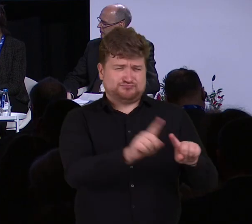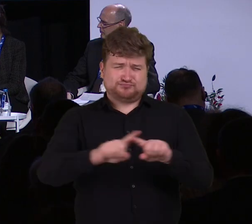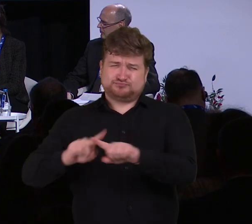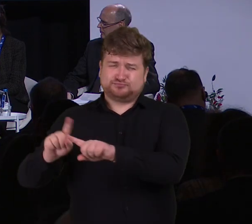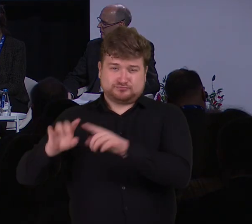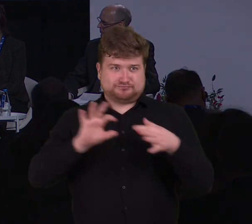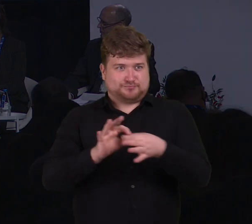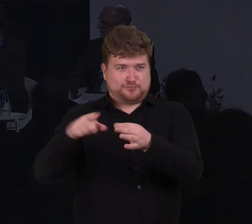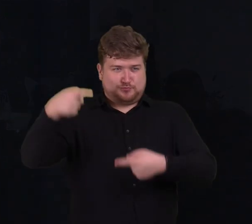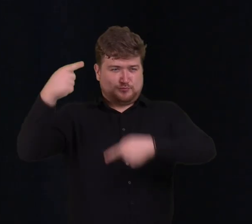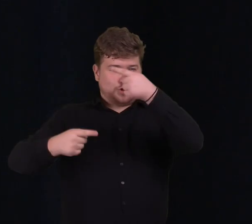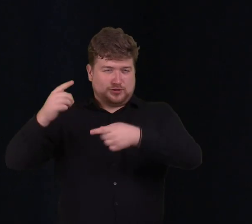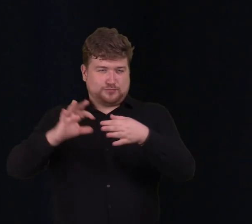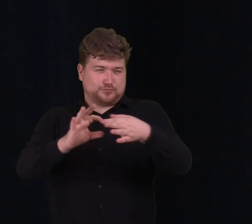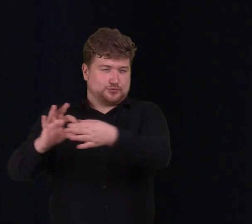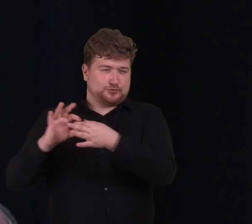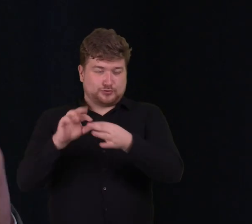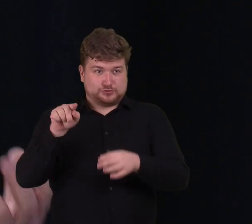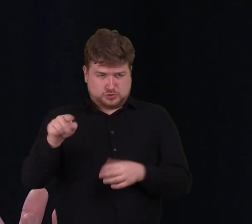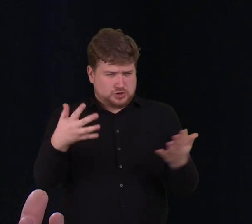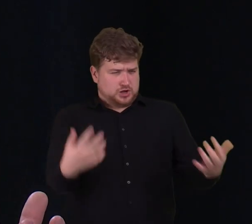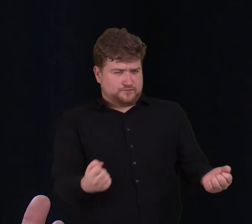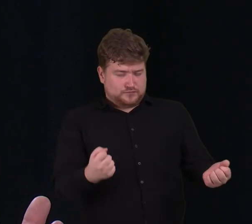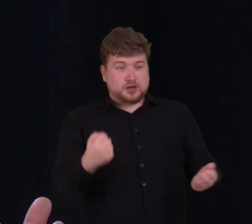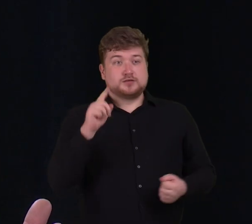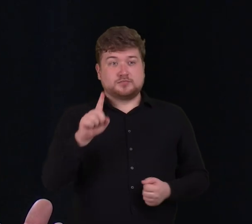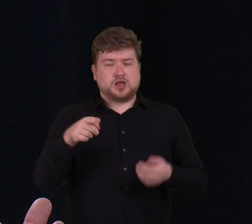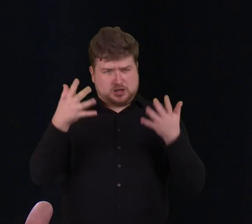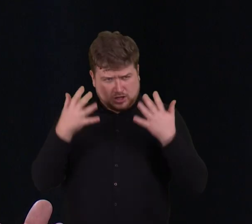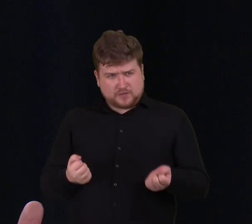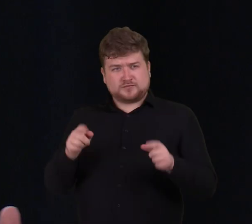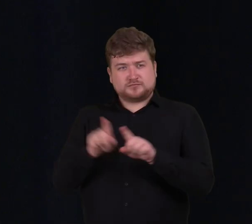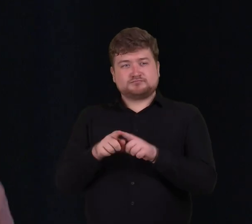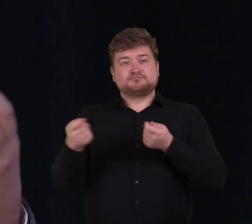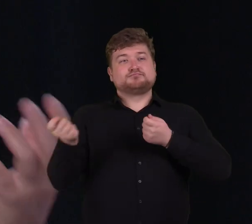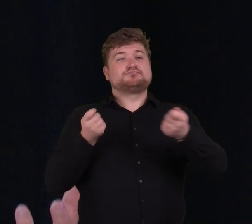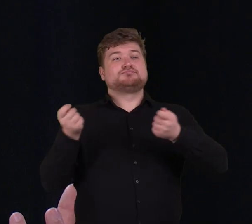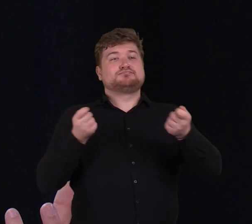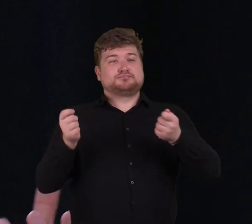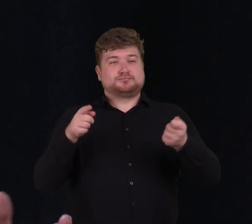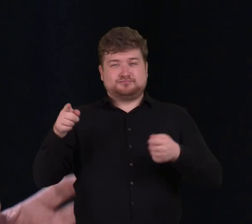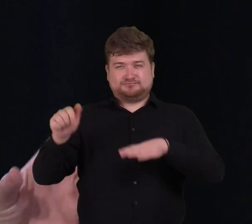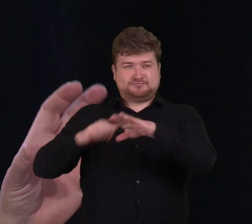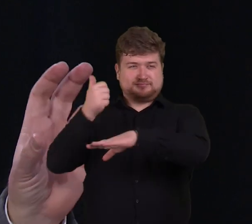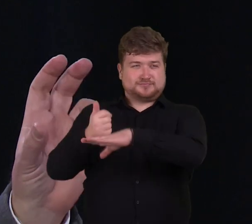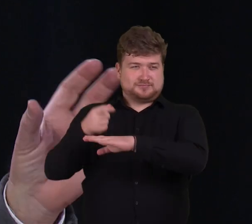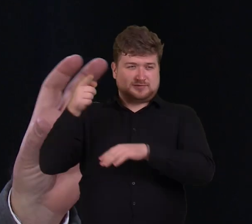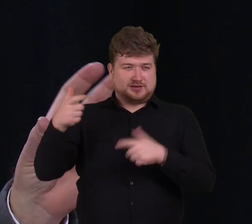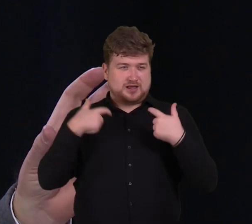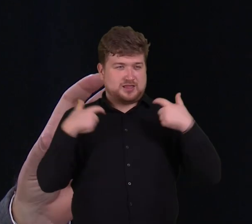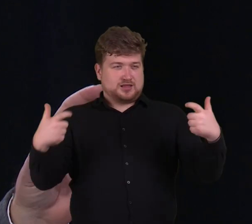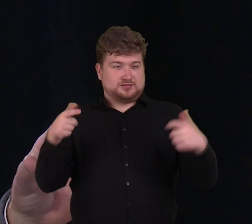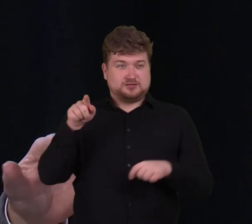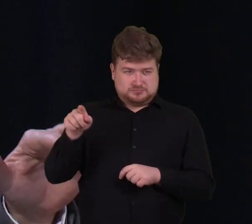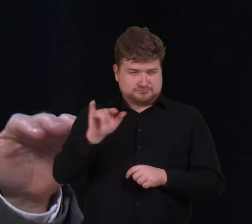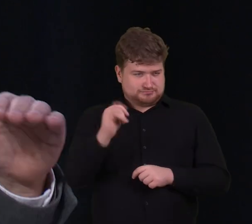but also is offering many state instruments to the cities, to regions. How you